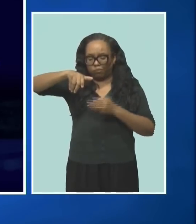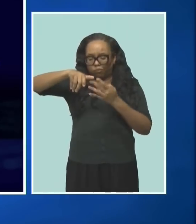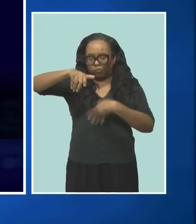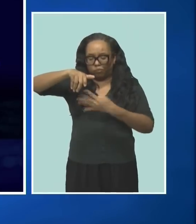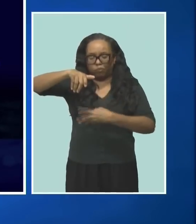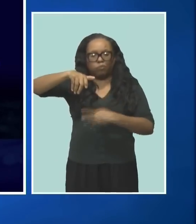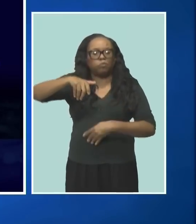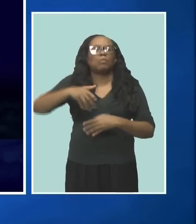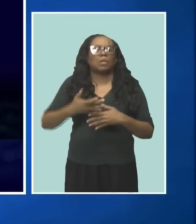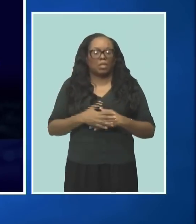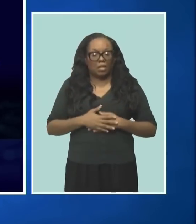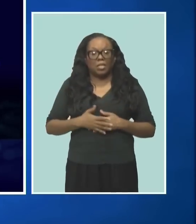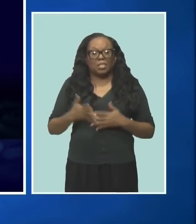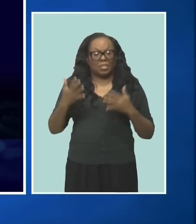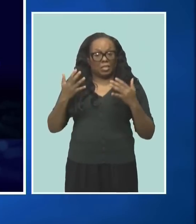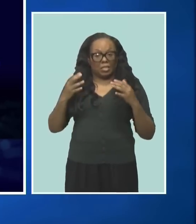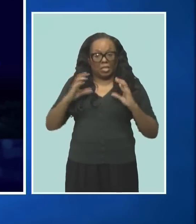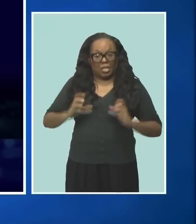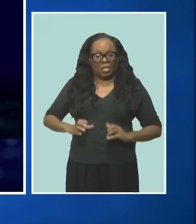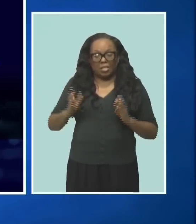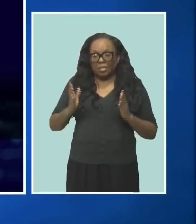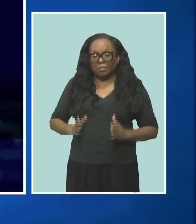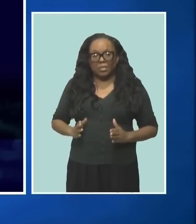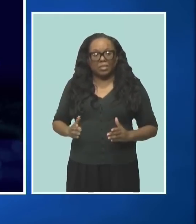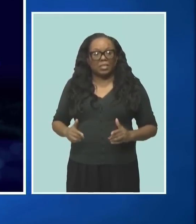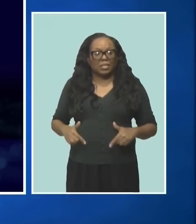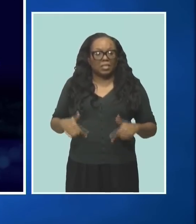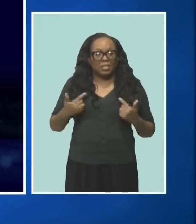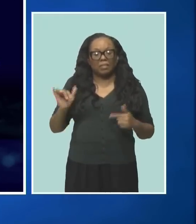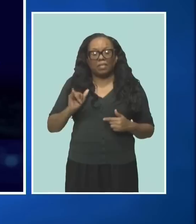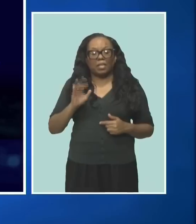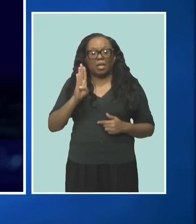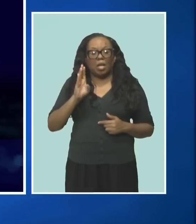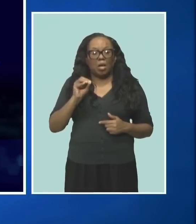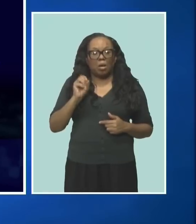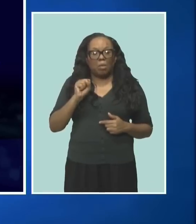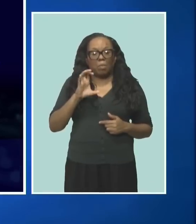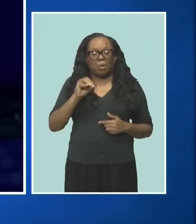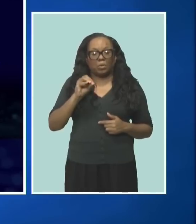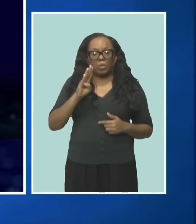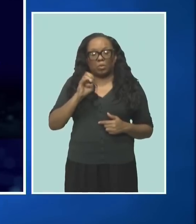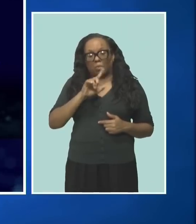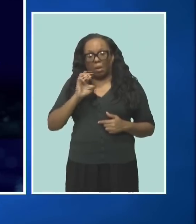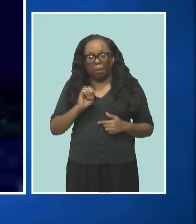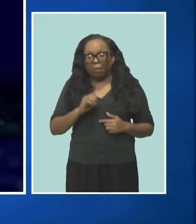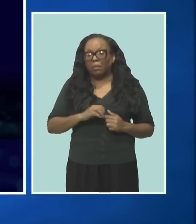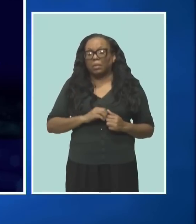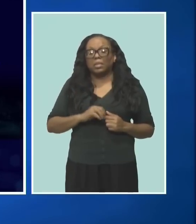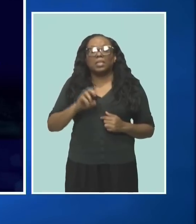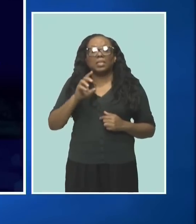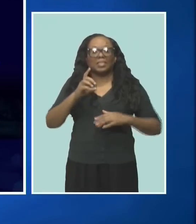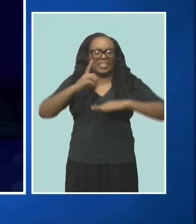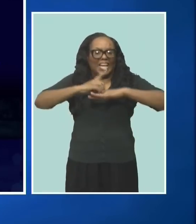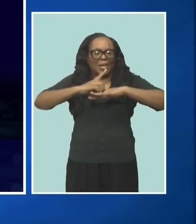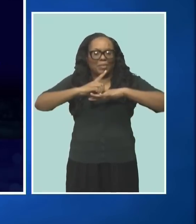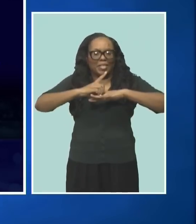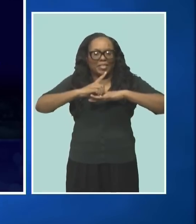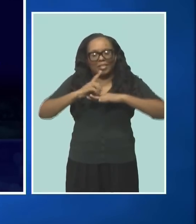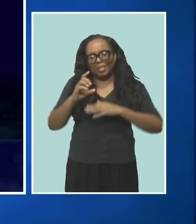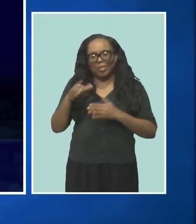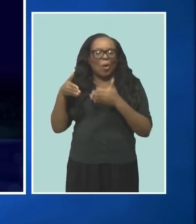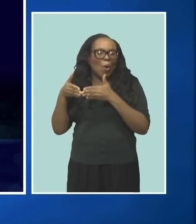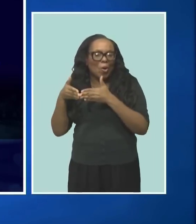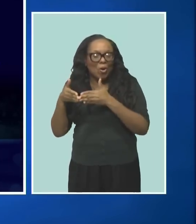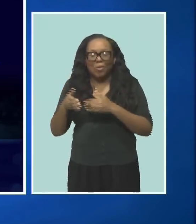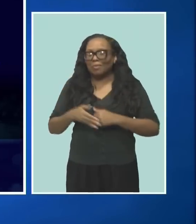the system, which will be areas like Boscobel Terrace and Diamond Corner, may still be